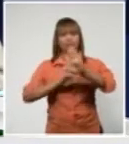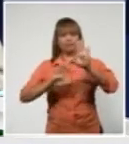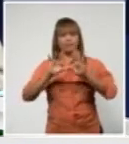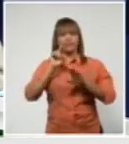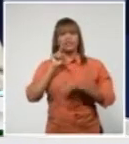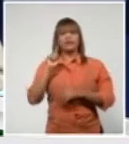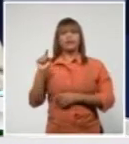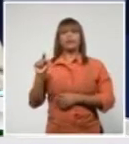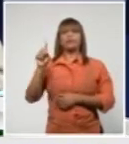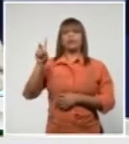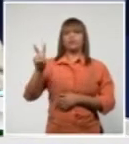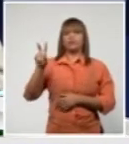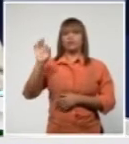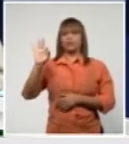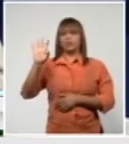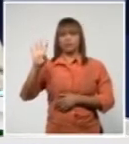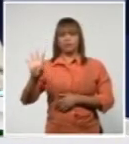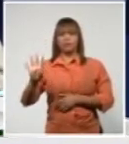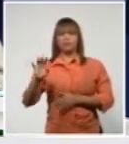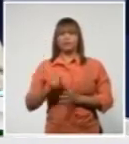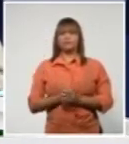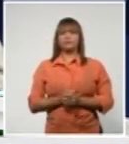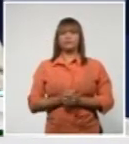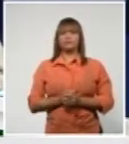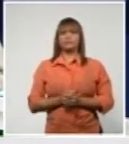284 in the Civil Defense Laboratories,